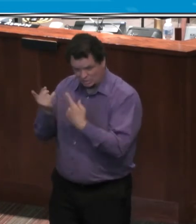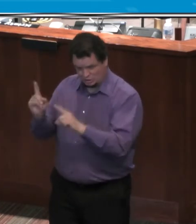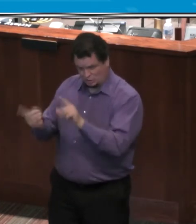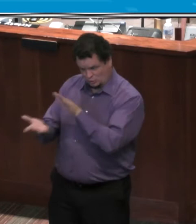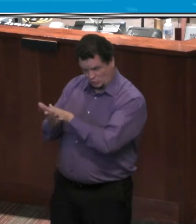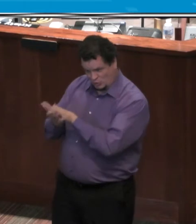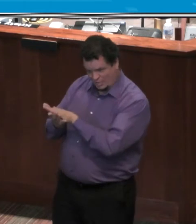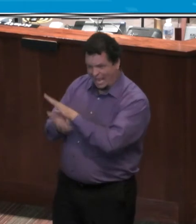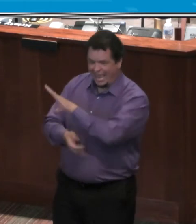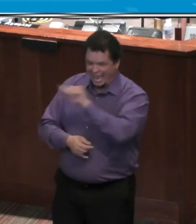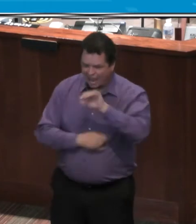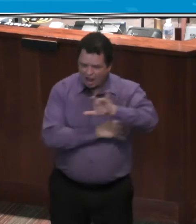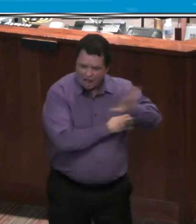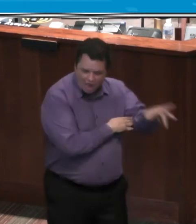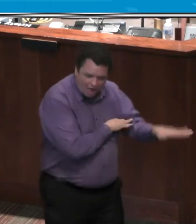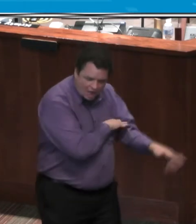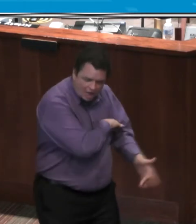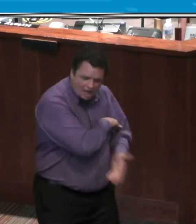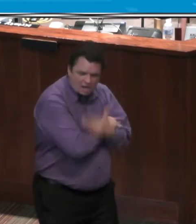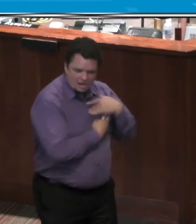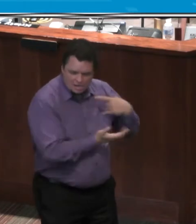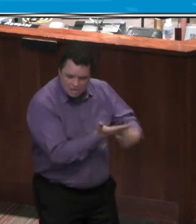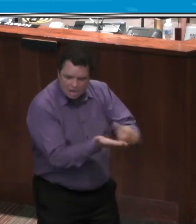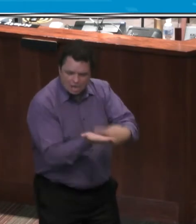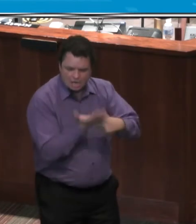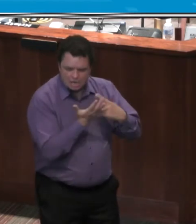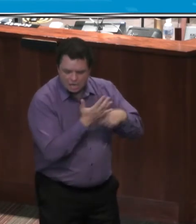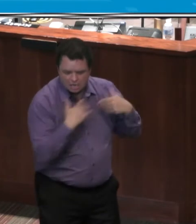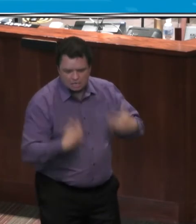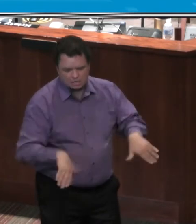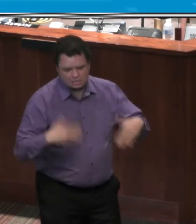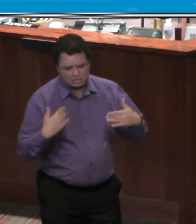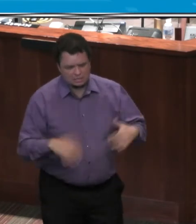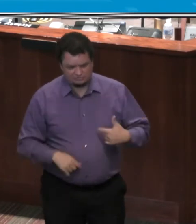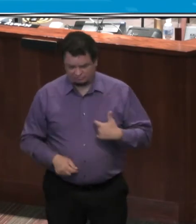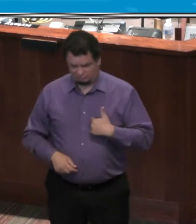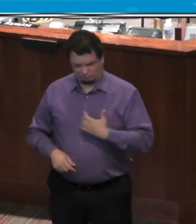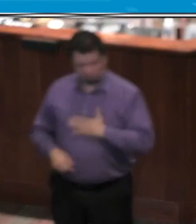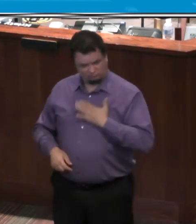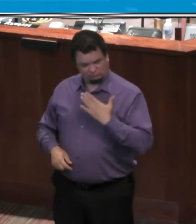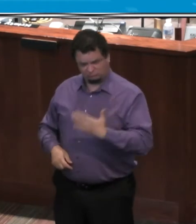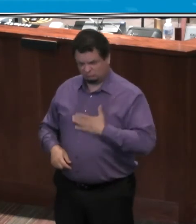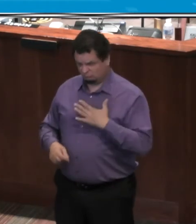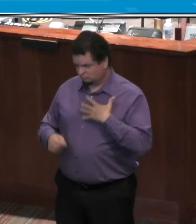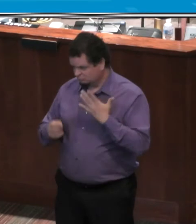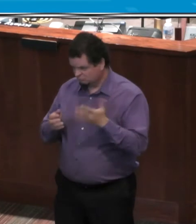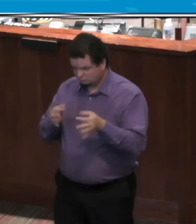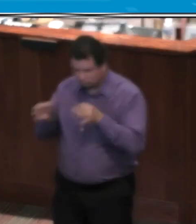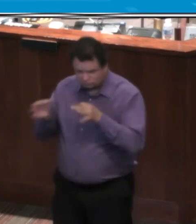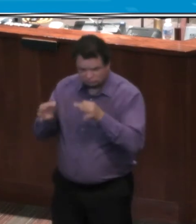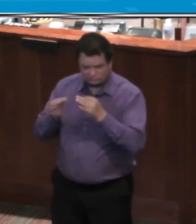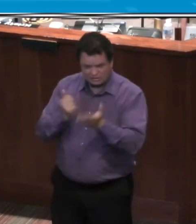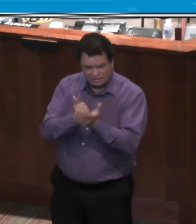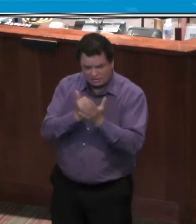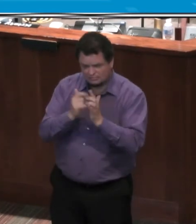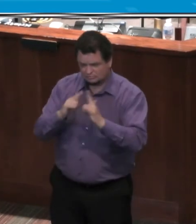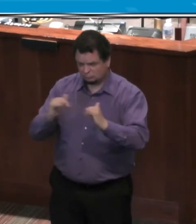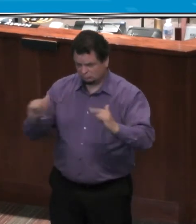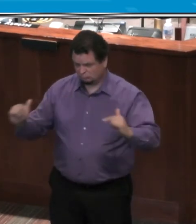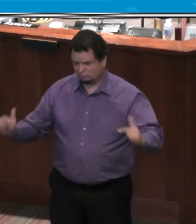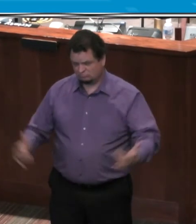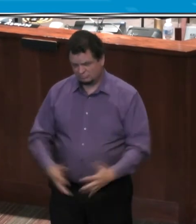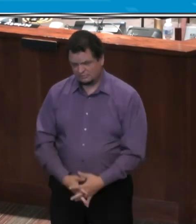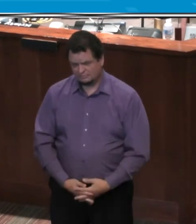your time. Thank you very much. Any questions for Haley? Yes, please, Vicki. Hi, Haley. Thank you so much. And I really want to commend